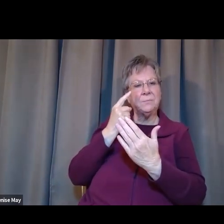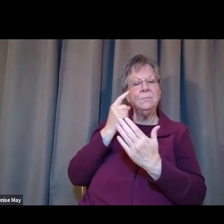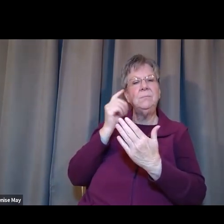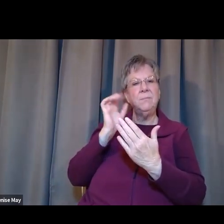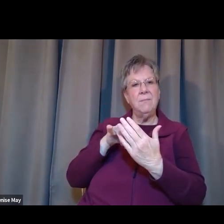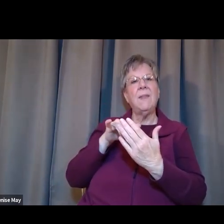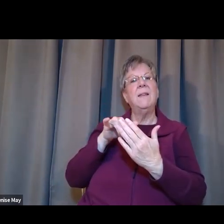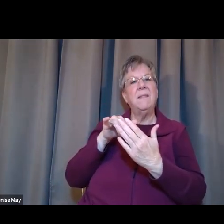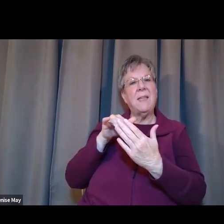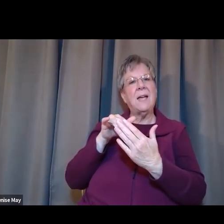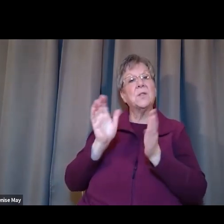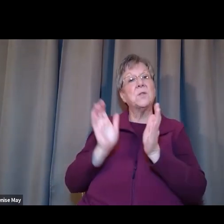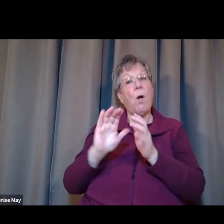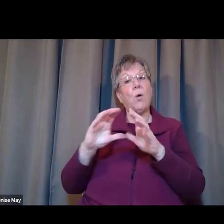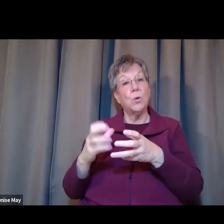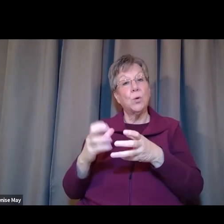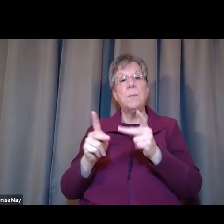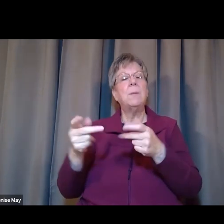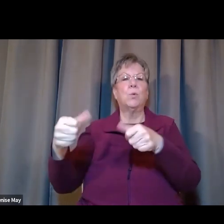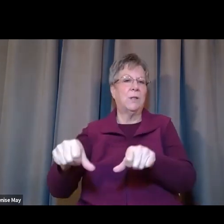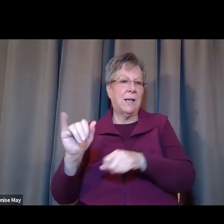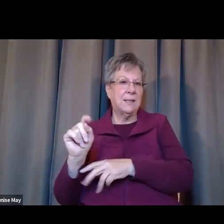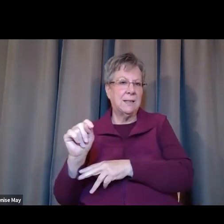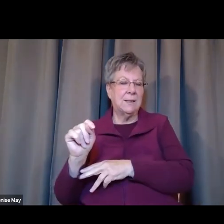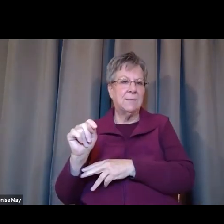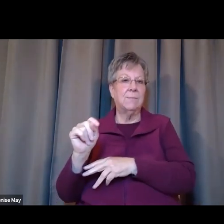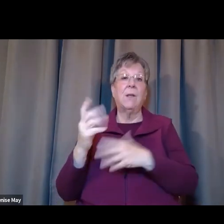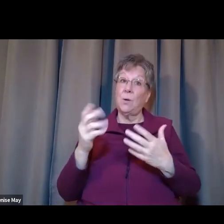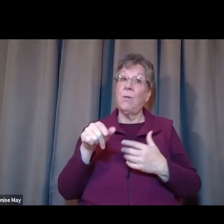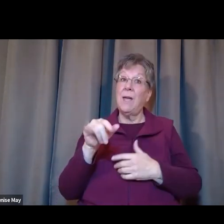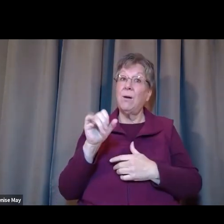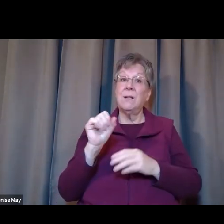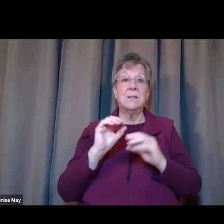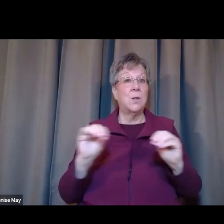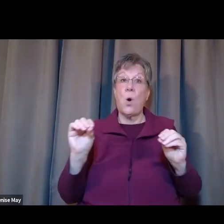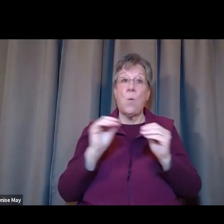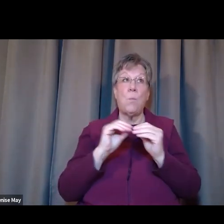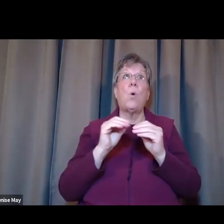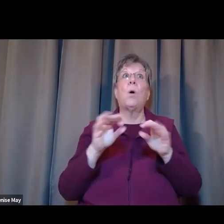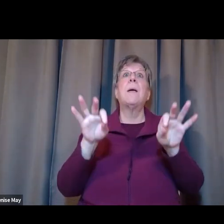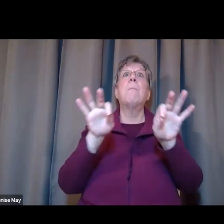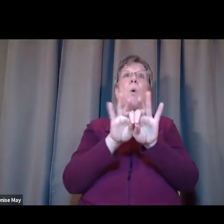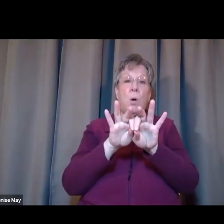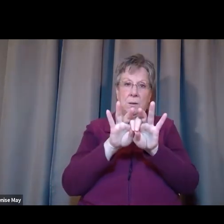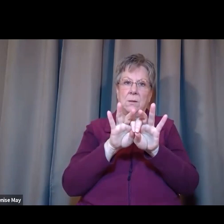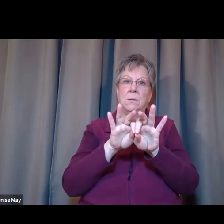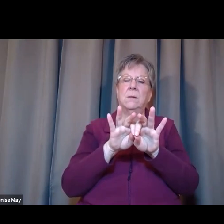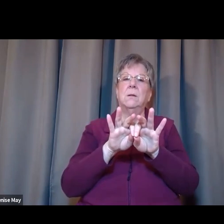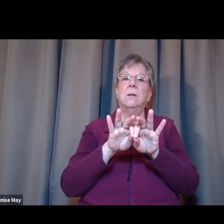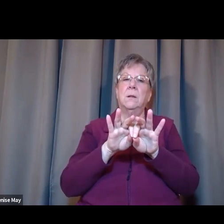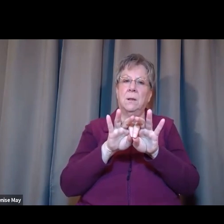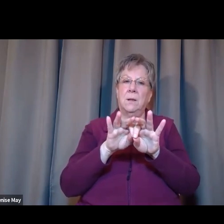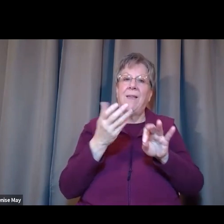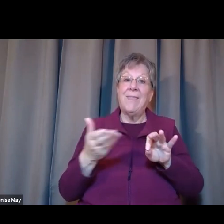certified and exhaustively litigated election result. So there is no more important constitutional issue facing our nation